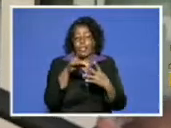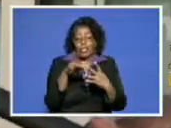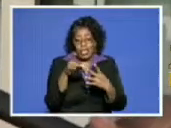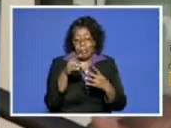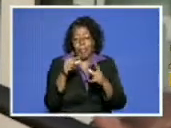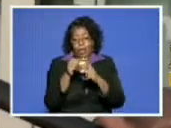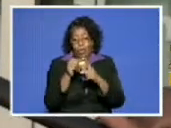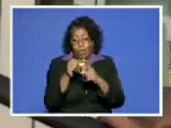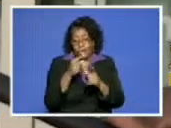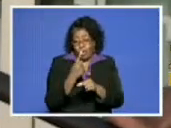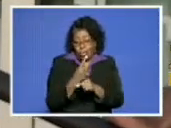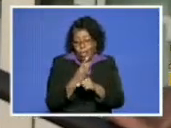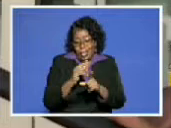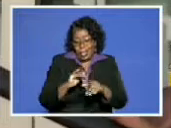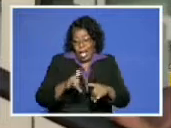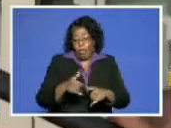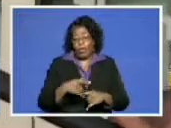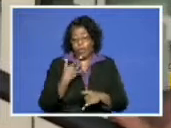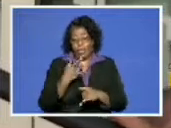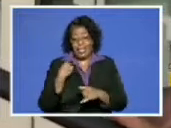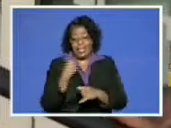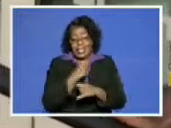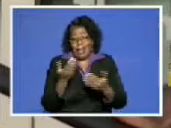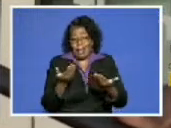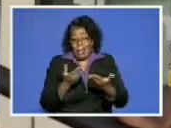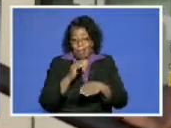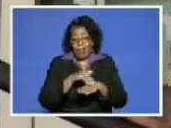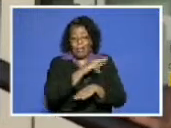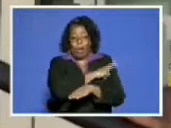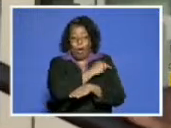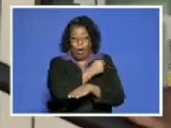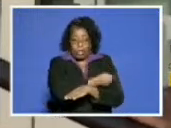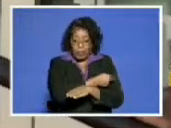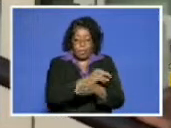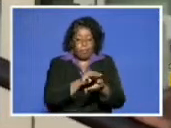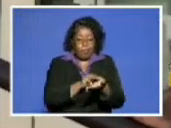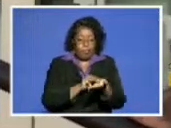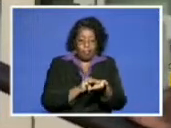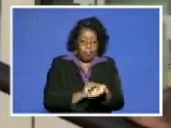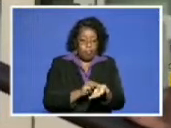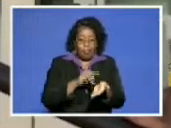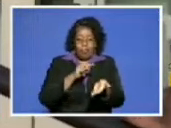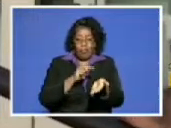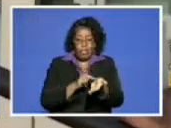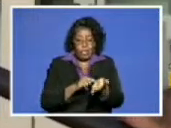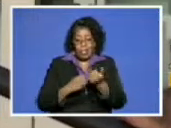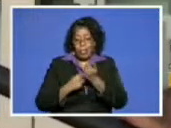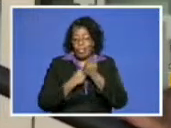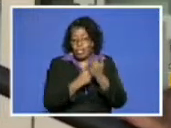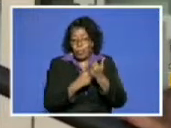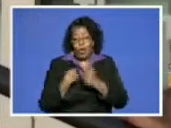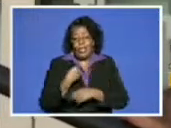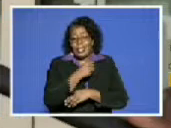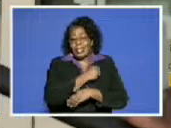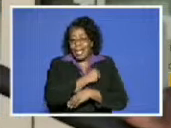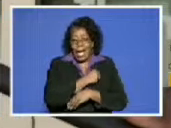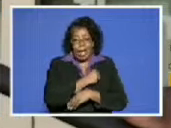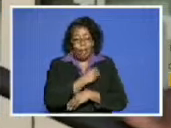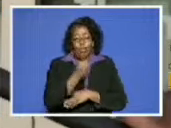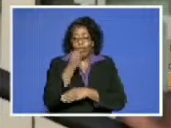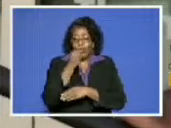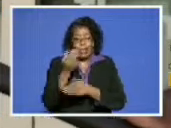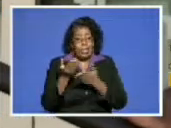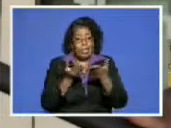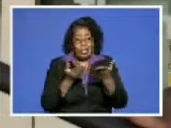feeling. The staff here at the hospital, our medical, our physicians, our nurses, support staff, you name it, food